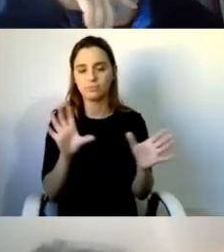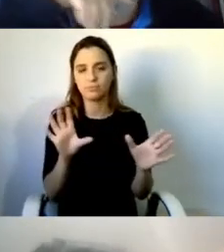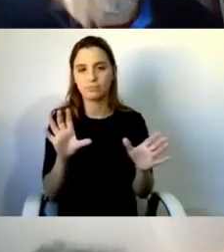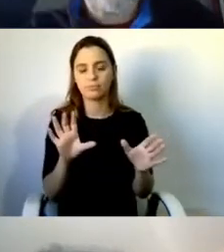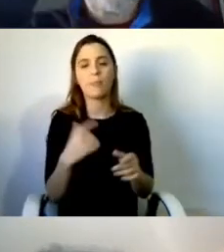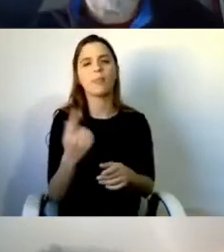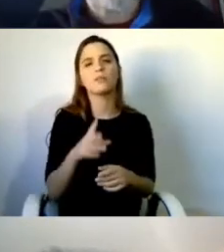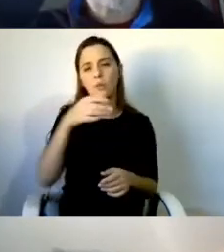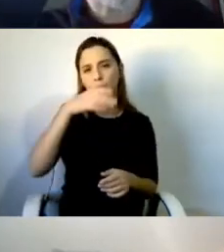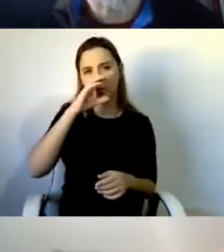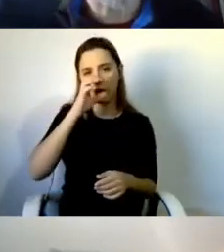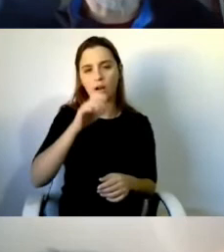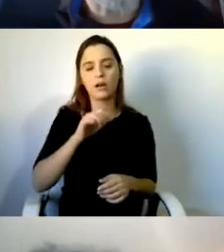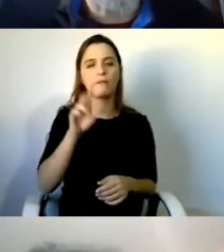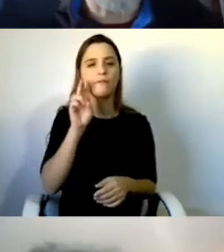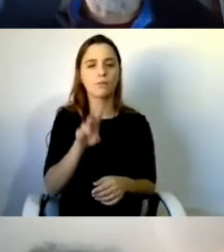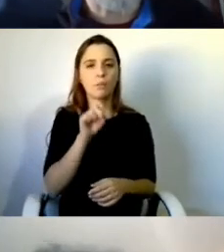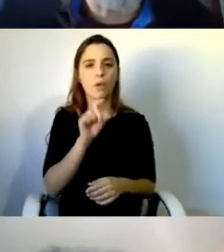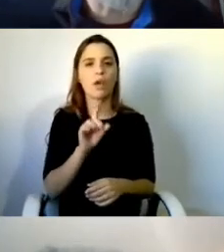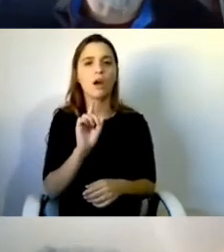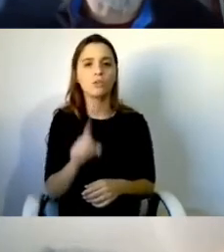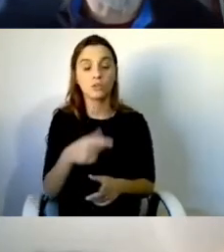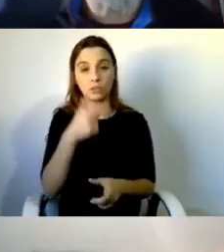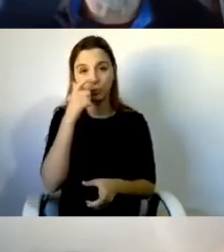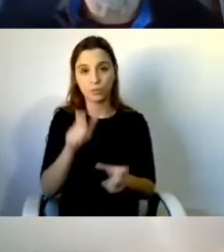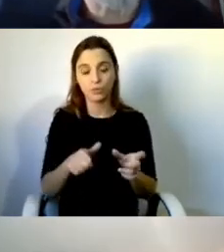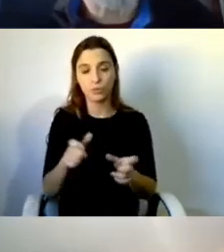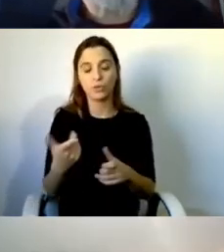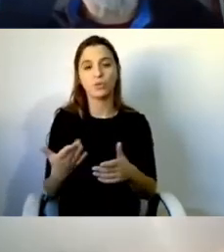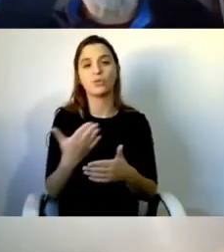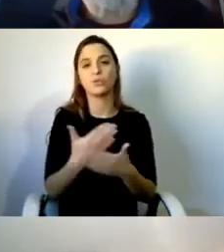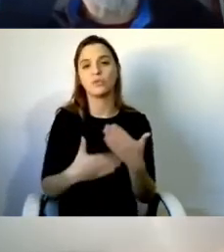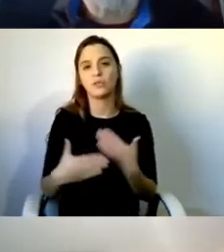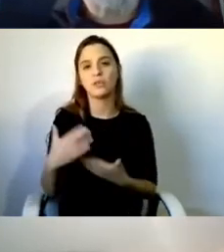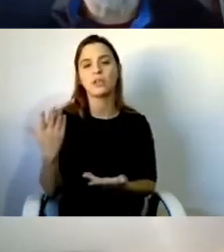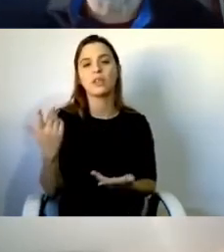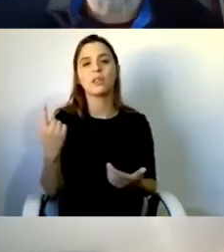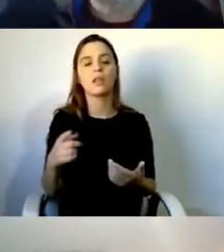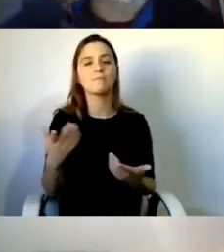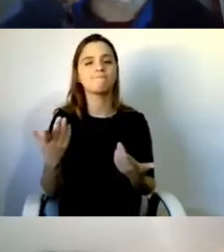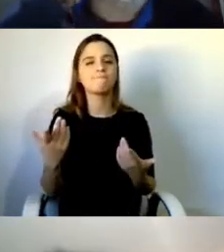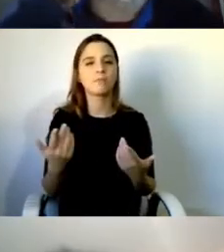disabled people are afraid to take responsibility for their life.